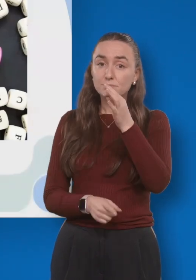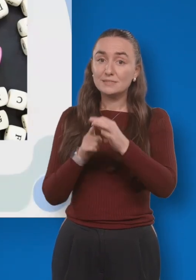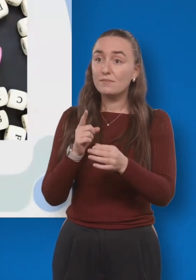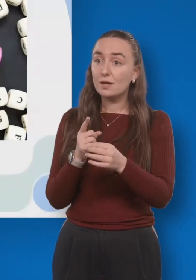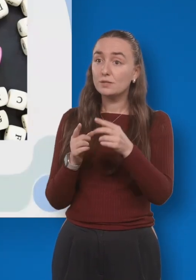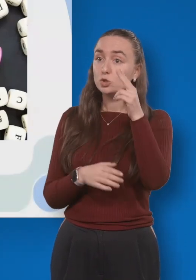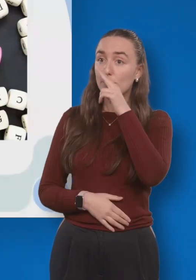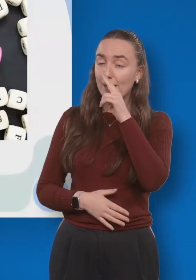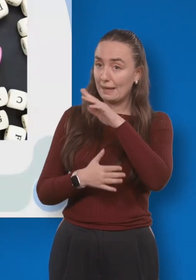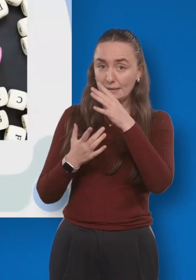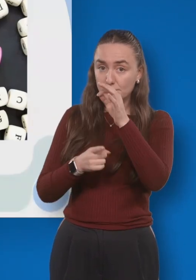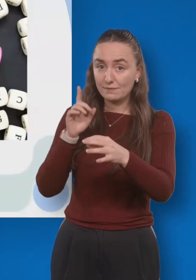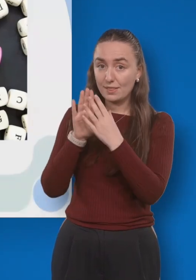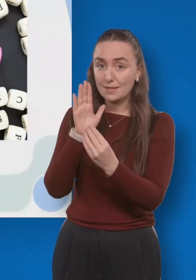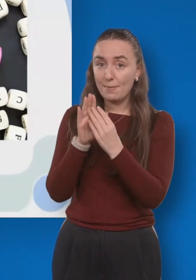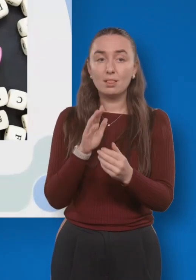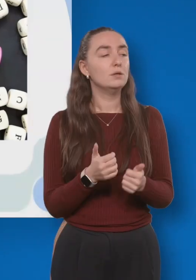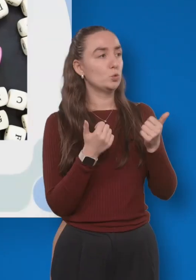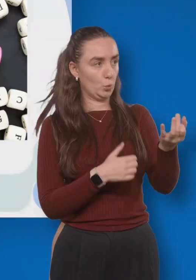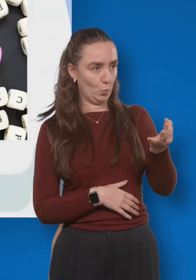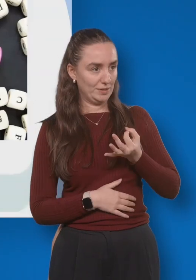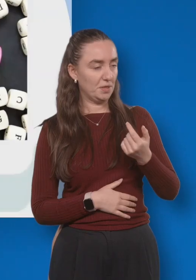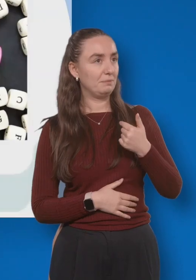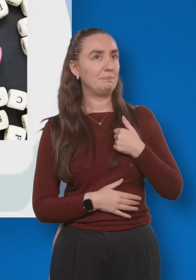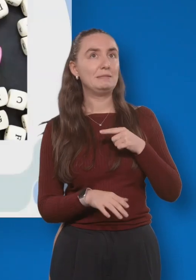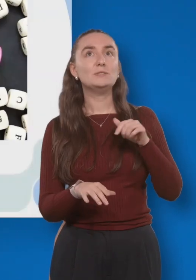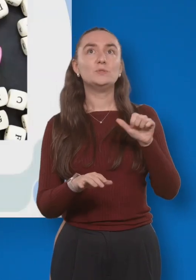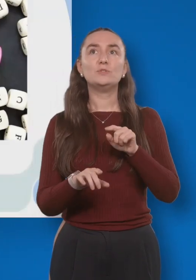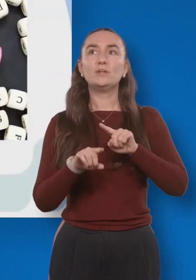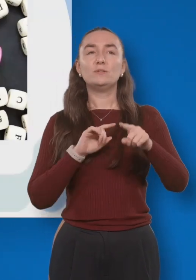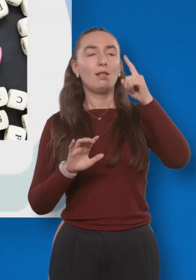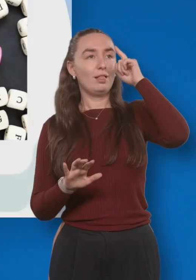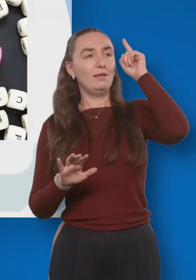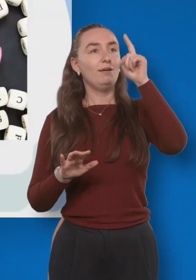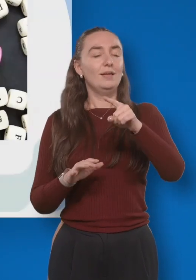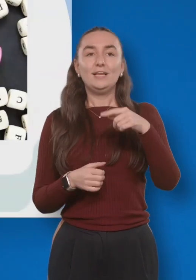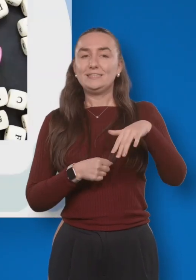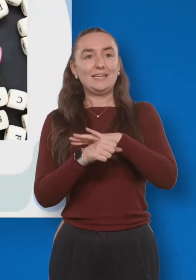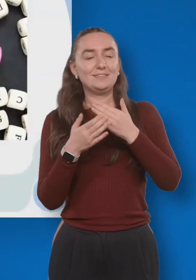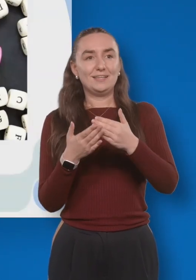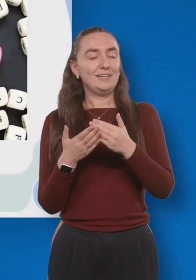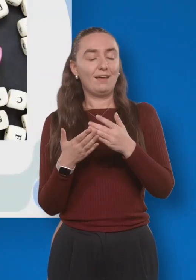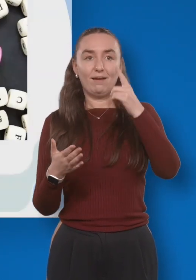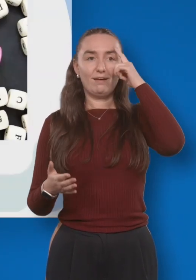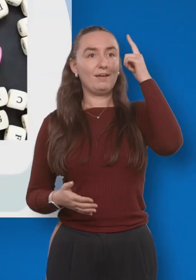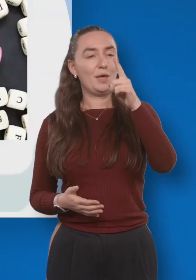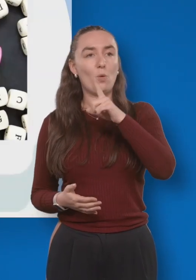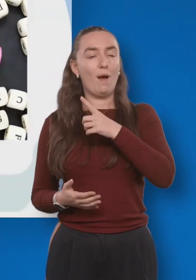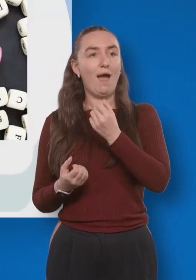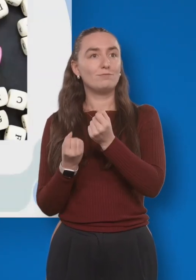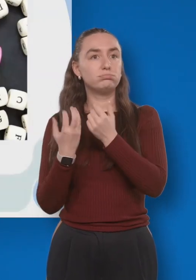Jemina? That's a really good question. I mean, it's going to be really hard for me to suddenly come up with a case study off the top of my head, because I think there are so many